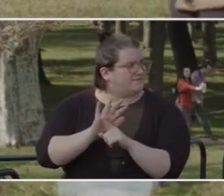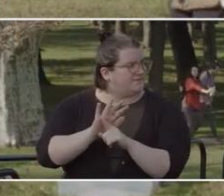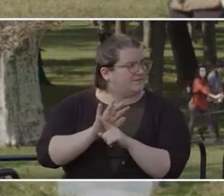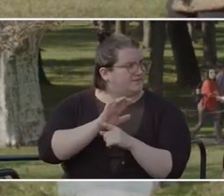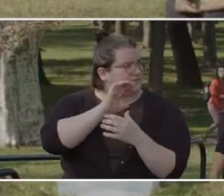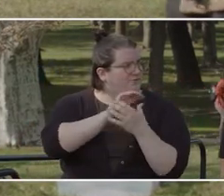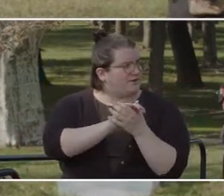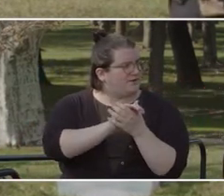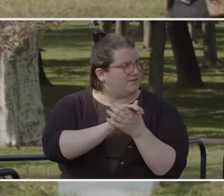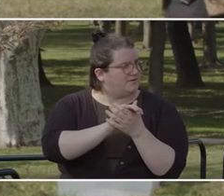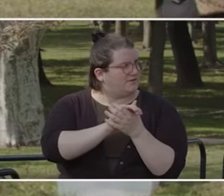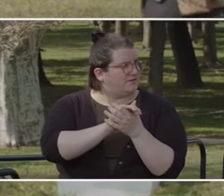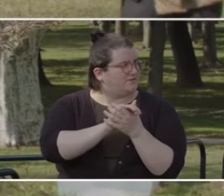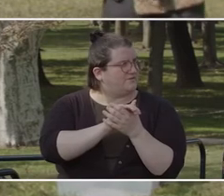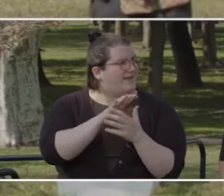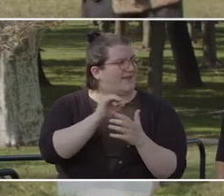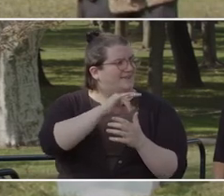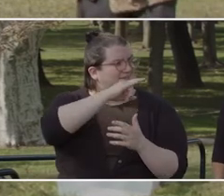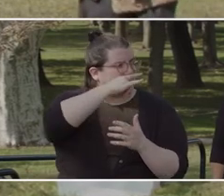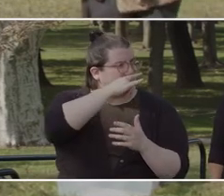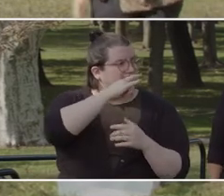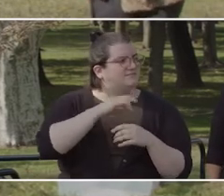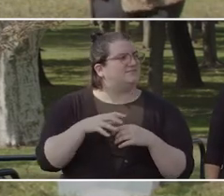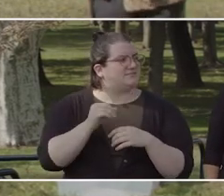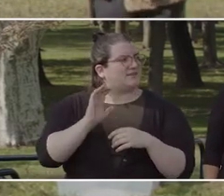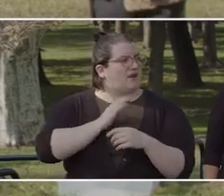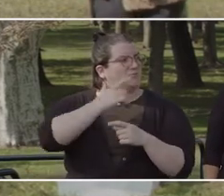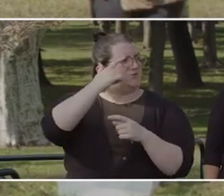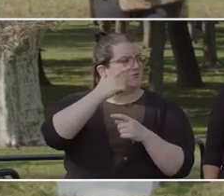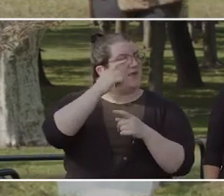his wife and kids and our brother and